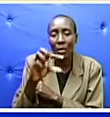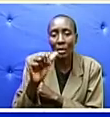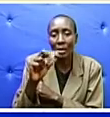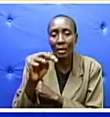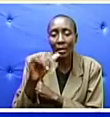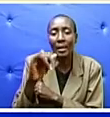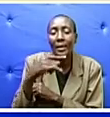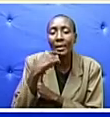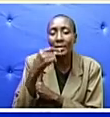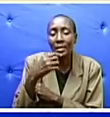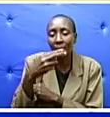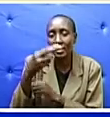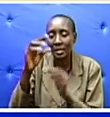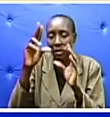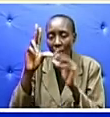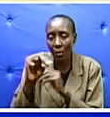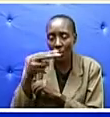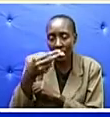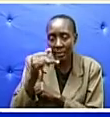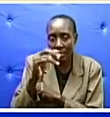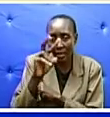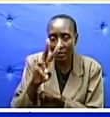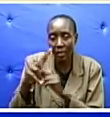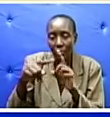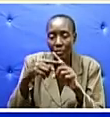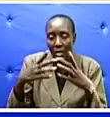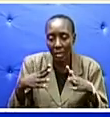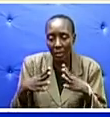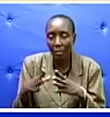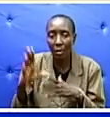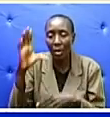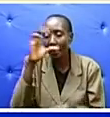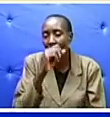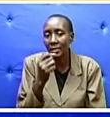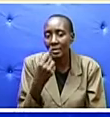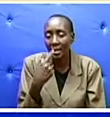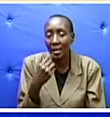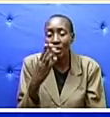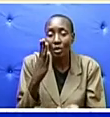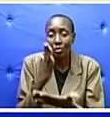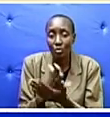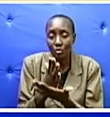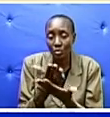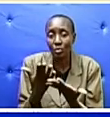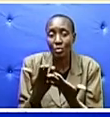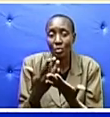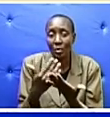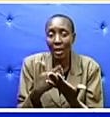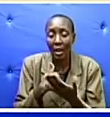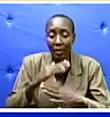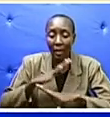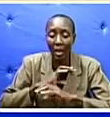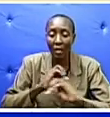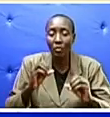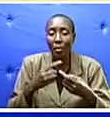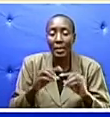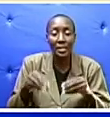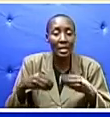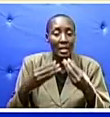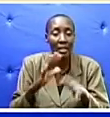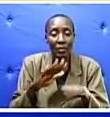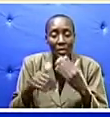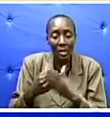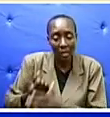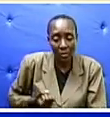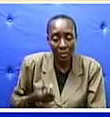would lack medication, even now that there's a shortage of the ARV medication. So she